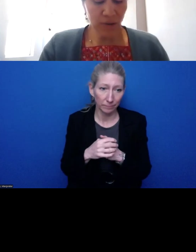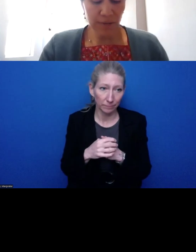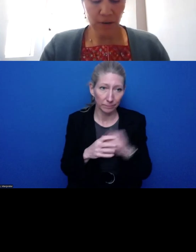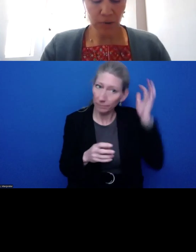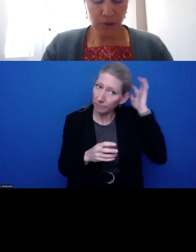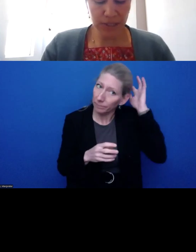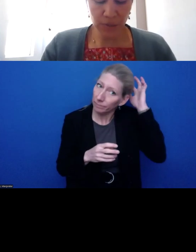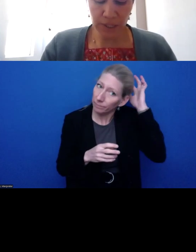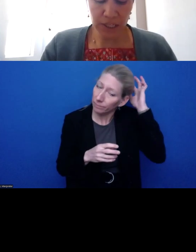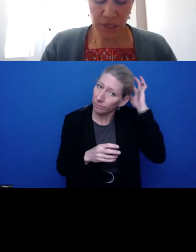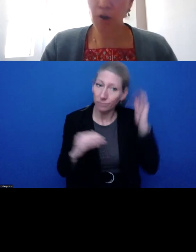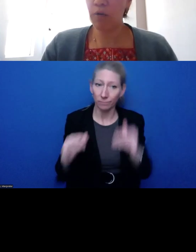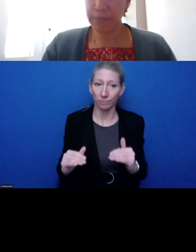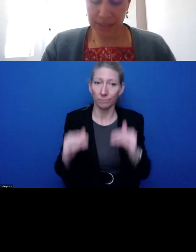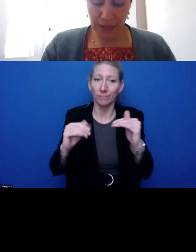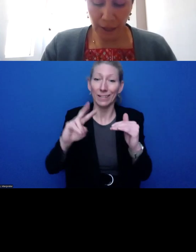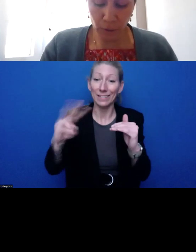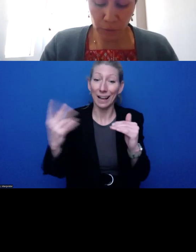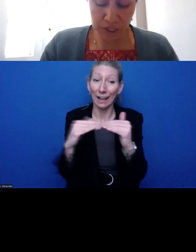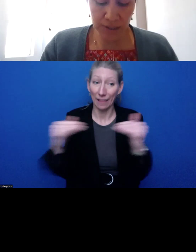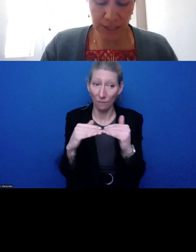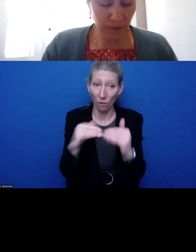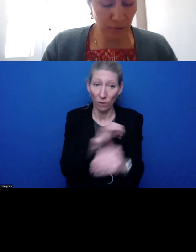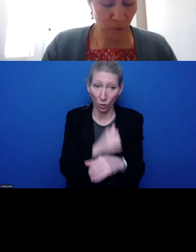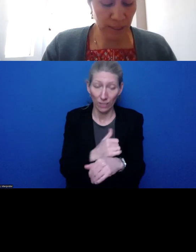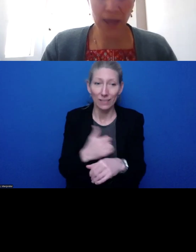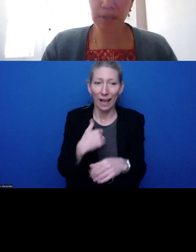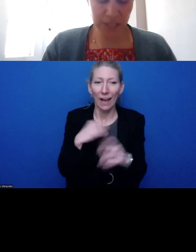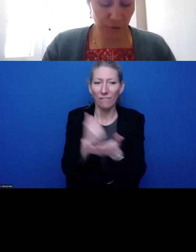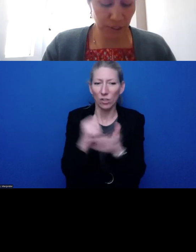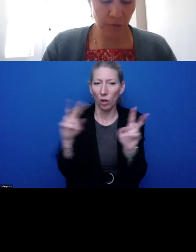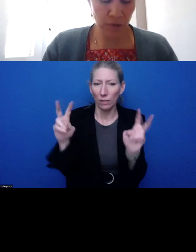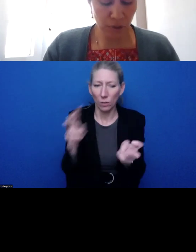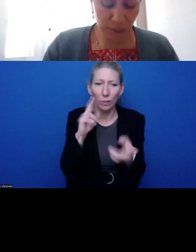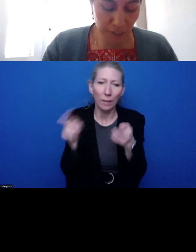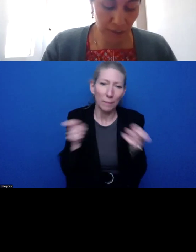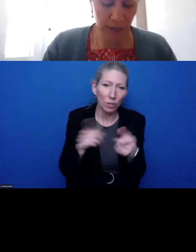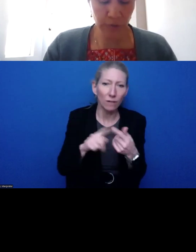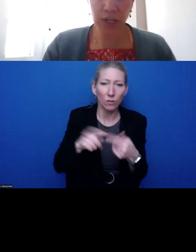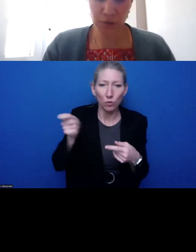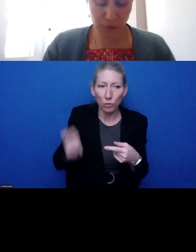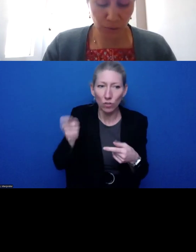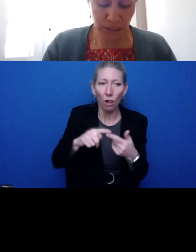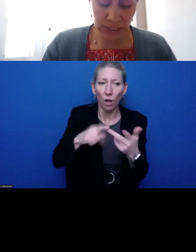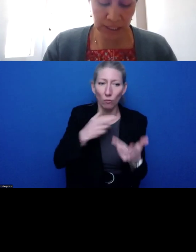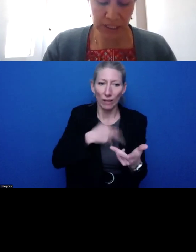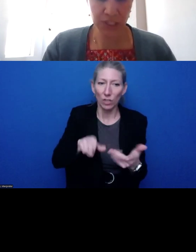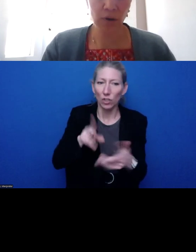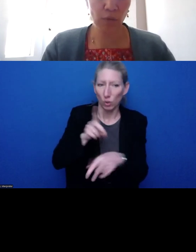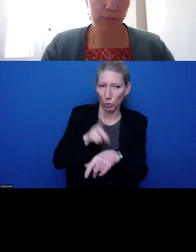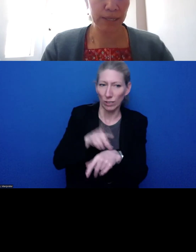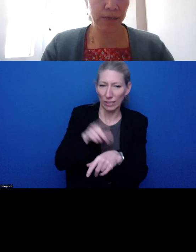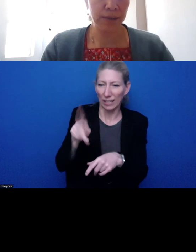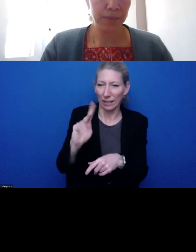The second level authorities of the K'iche' government held official titles with administrative, judicial, and religious duty in the